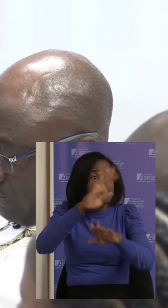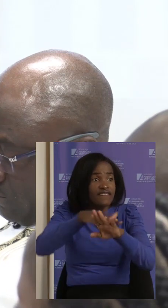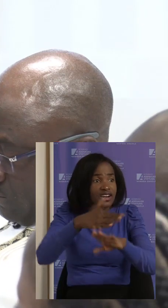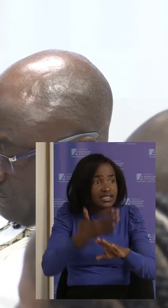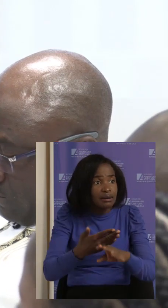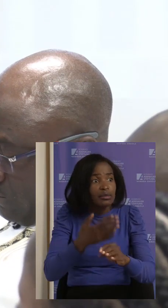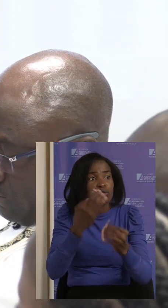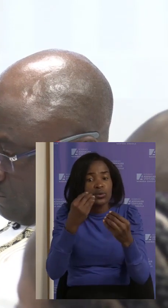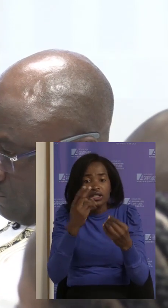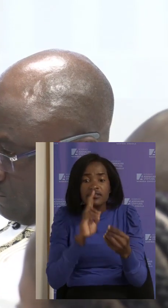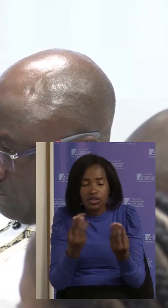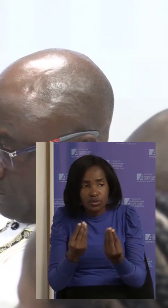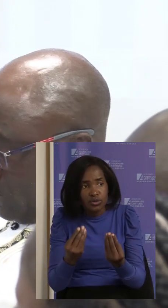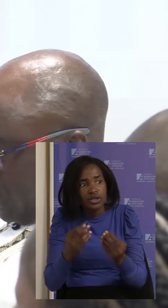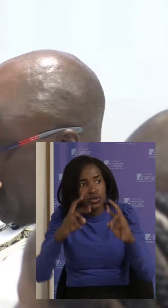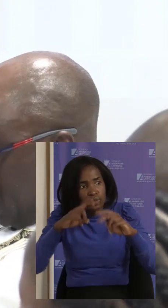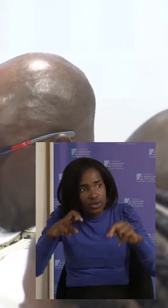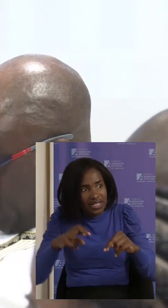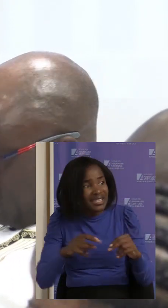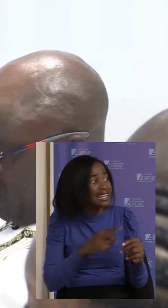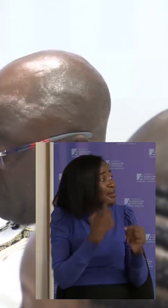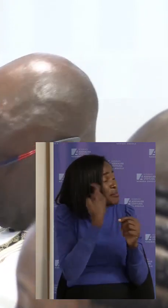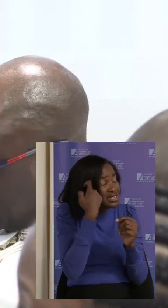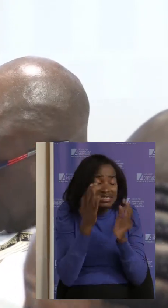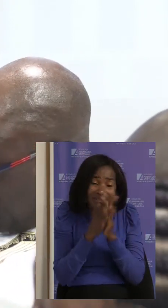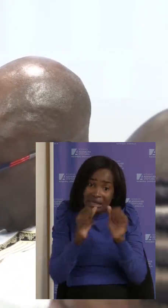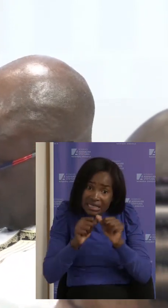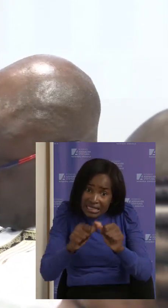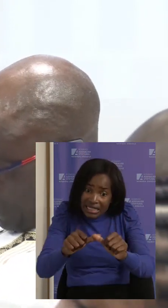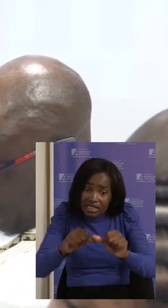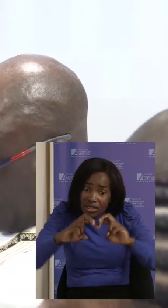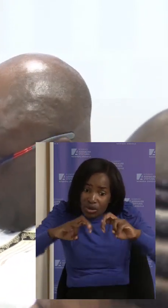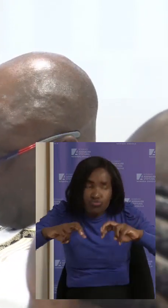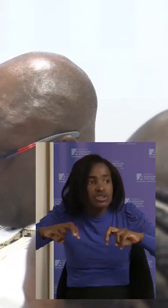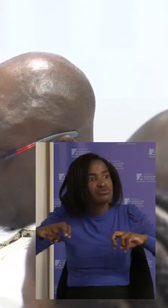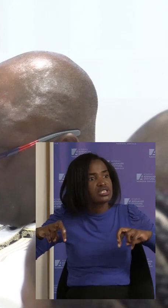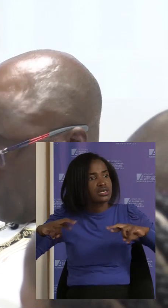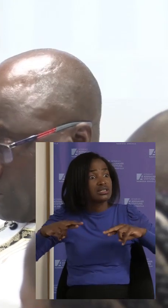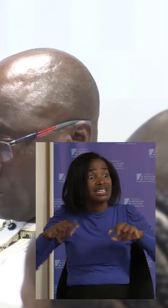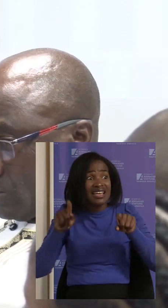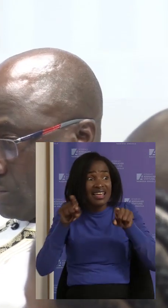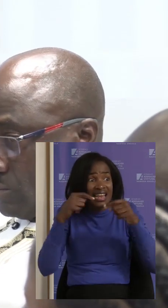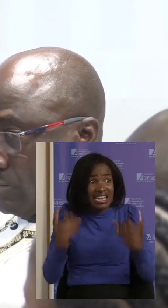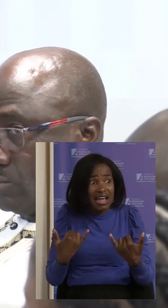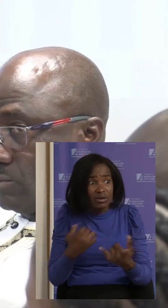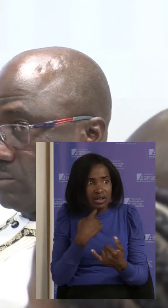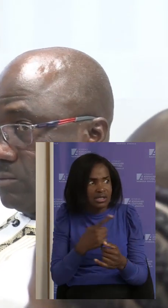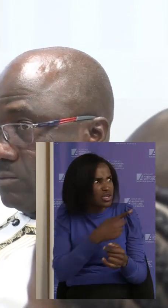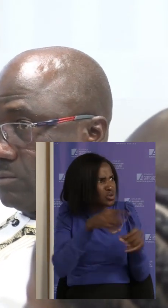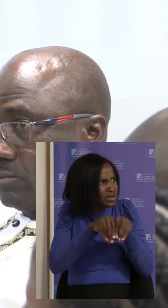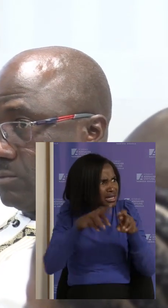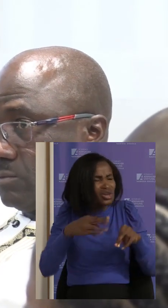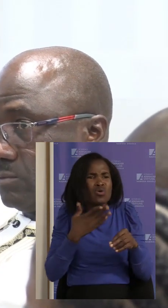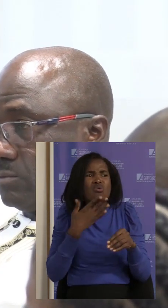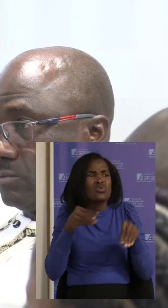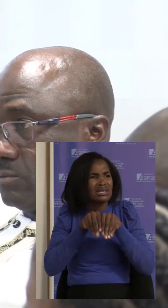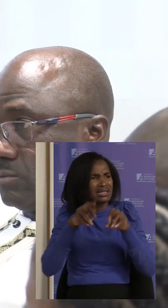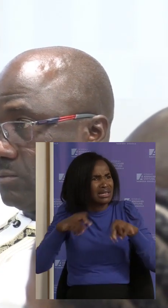research, we must do a research. Because as we speak now, we say there's been a research. Who has done